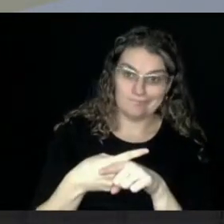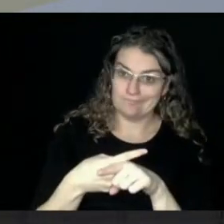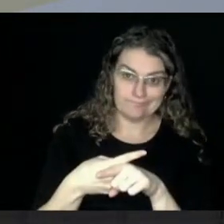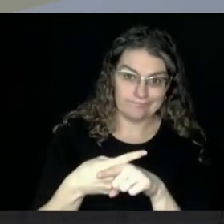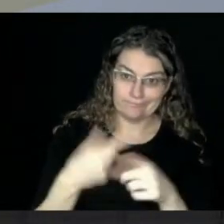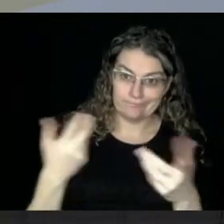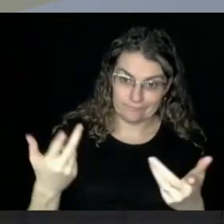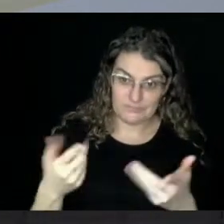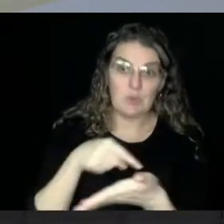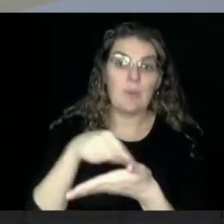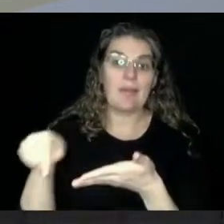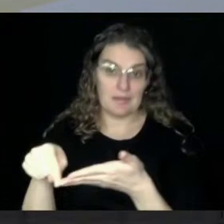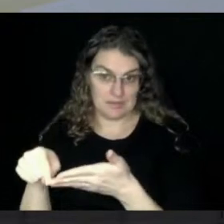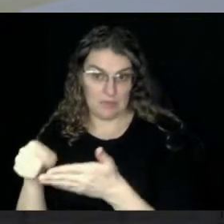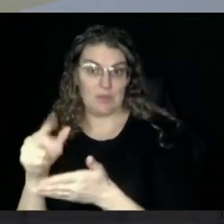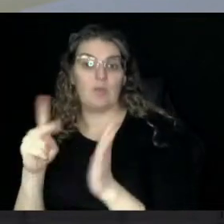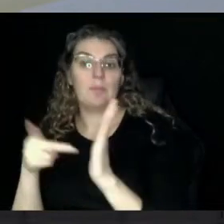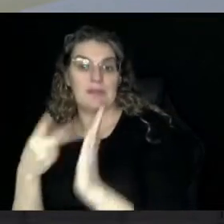cooperate.